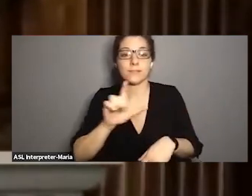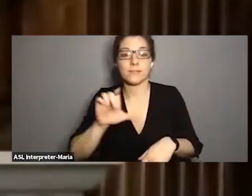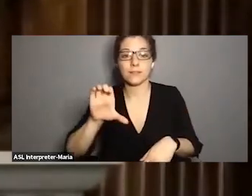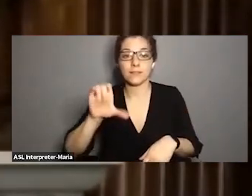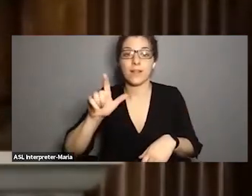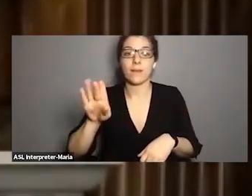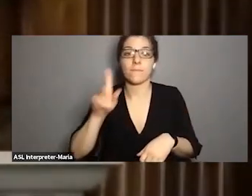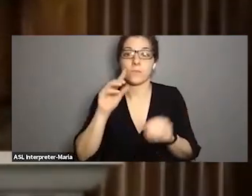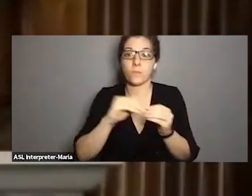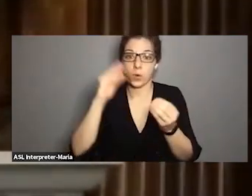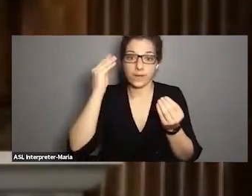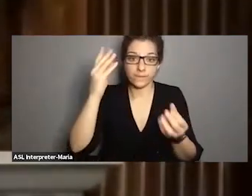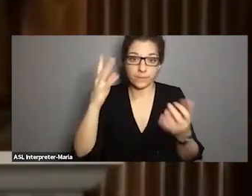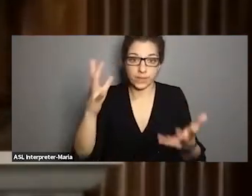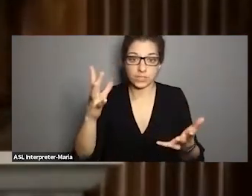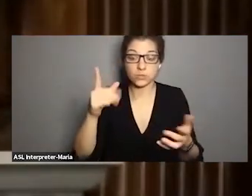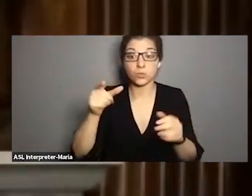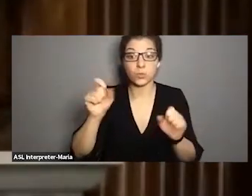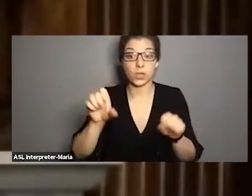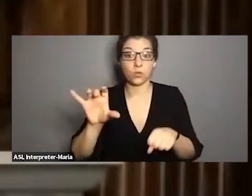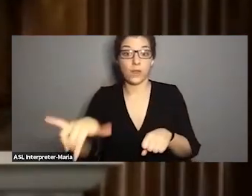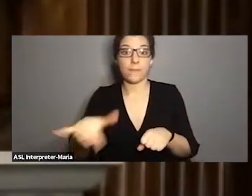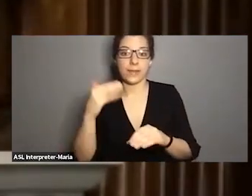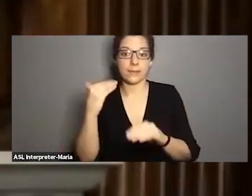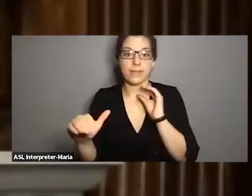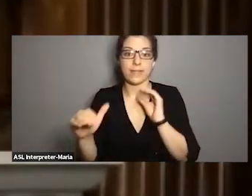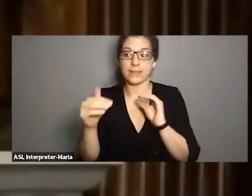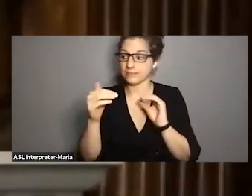more information. And you can do that by emailing